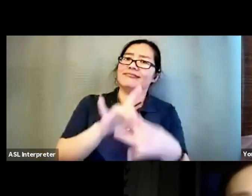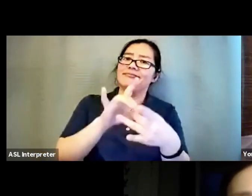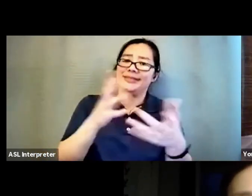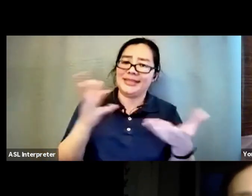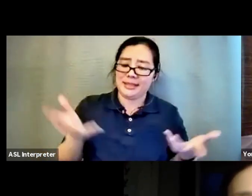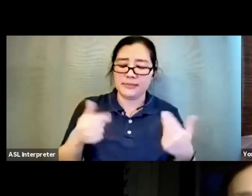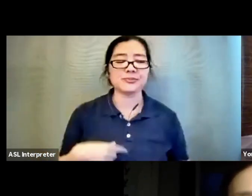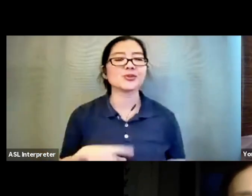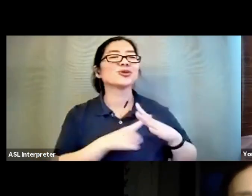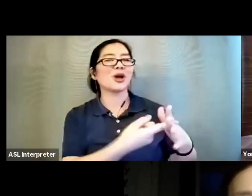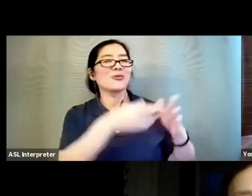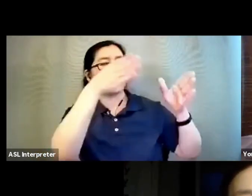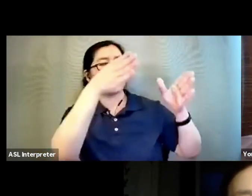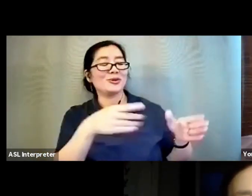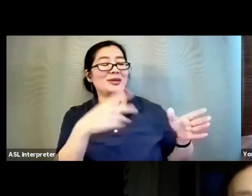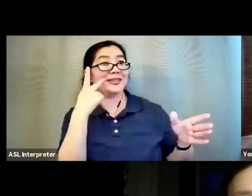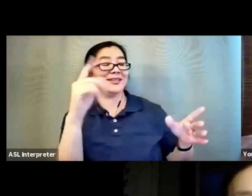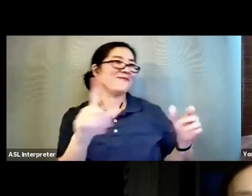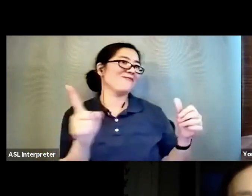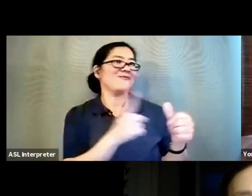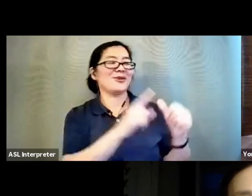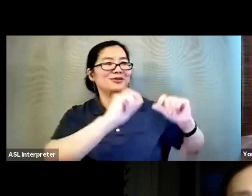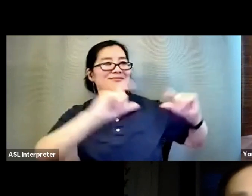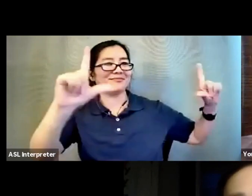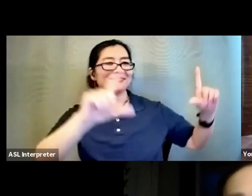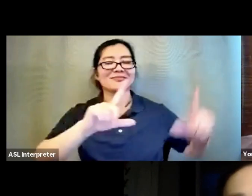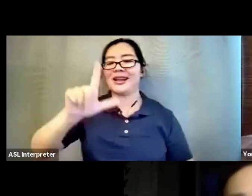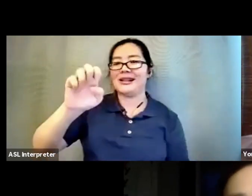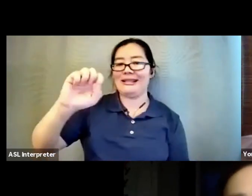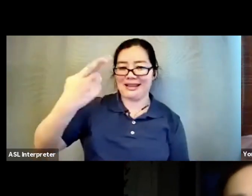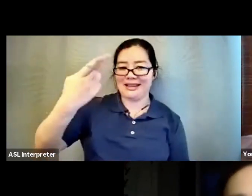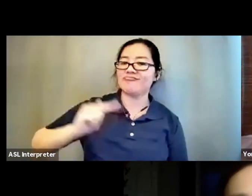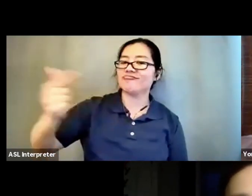screen and ask Leah to please give an introduction.